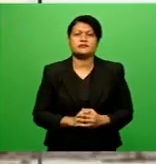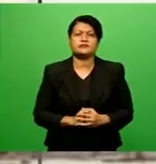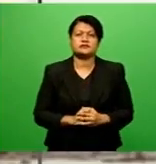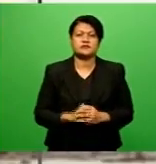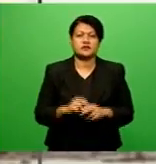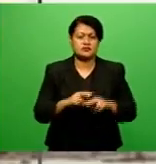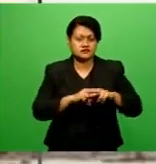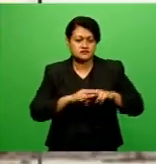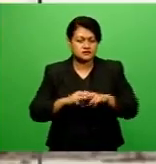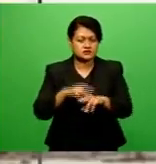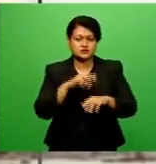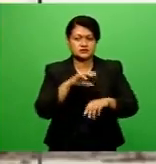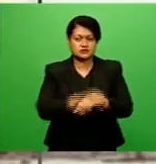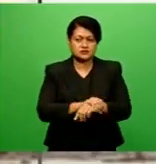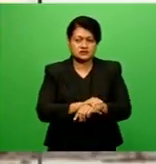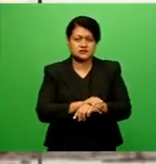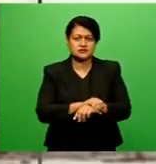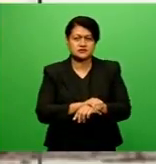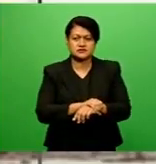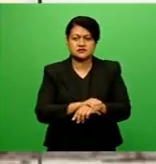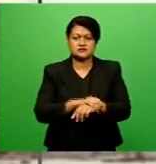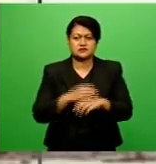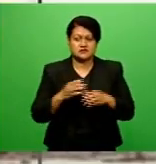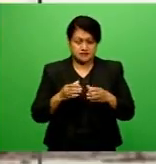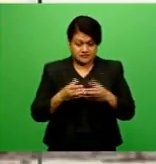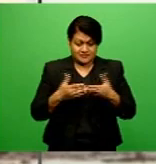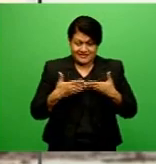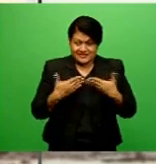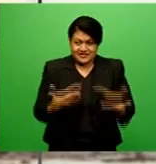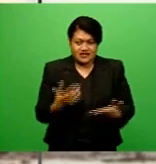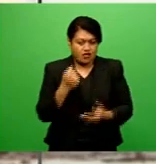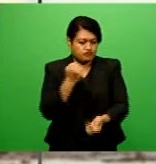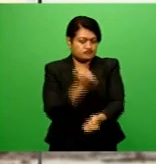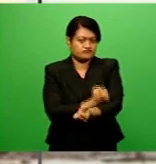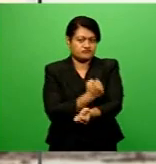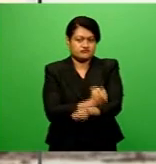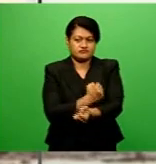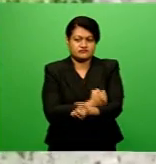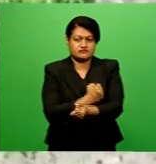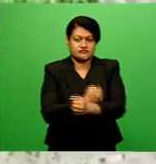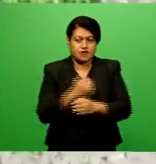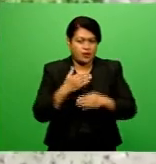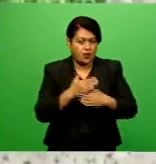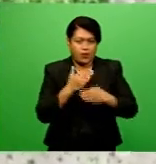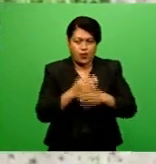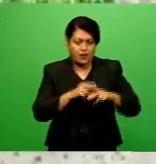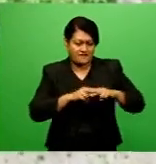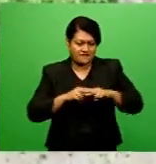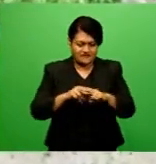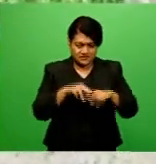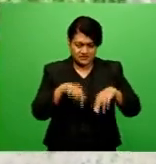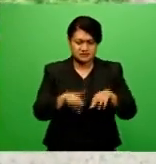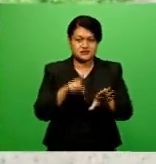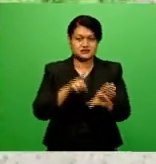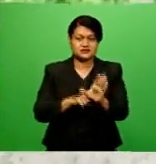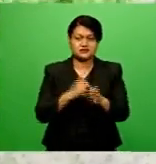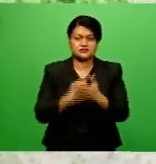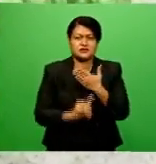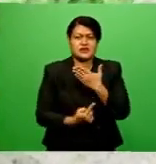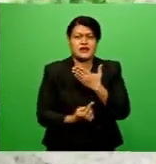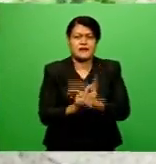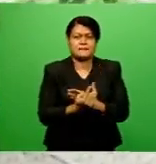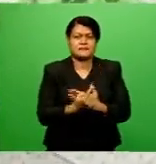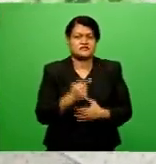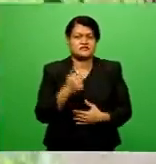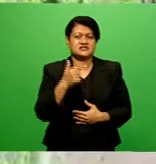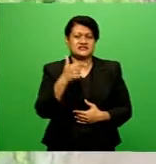police force intensified its drug operations throughout Fiji this year, resulting in several major seizures. Police